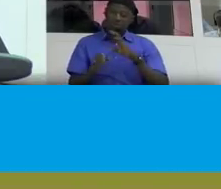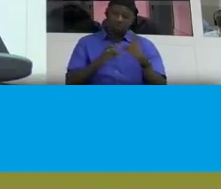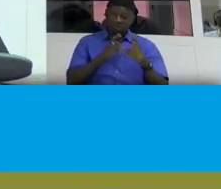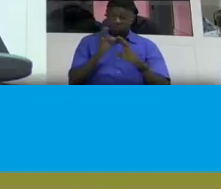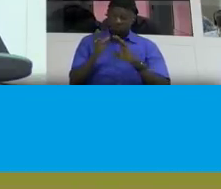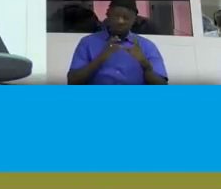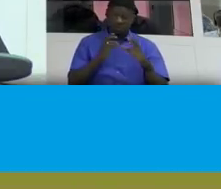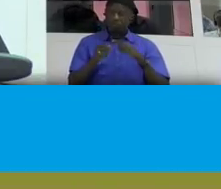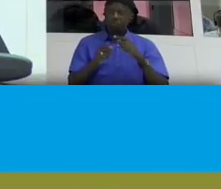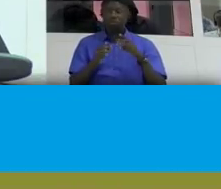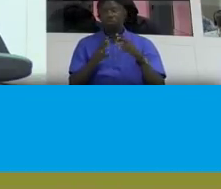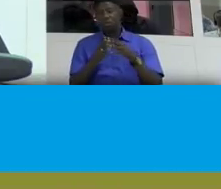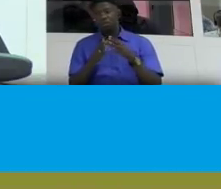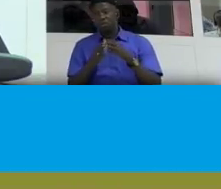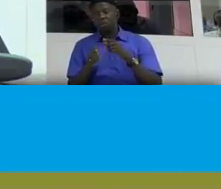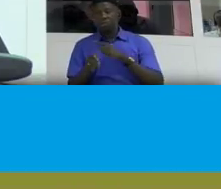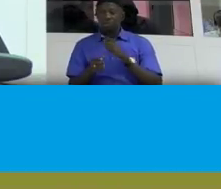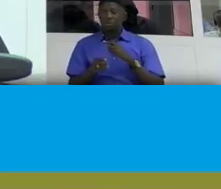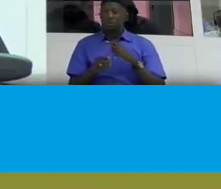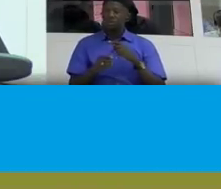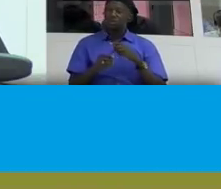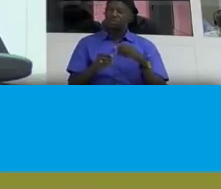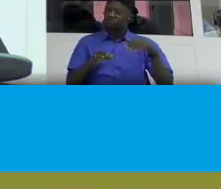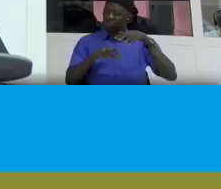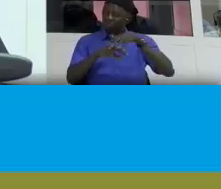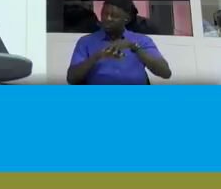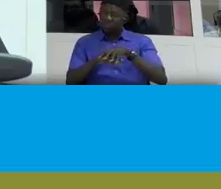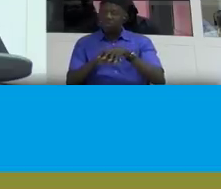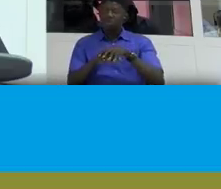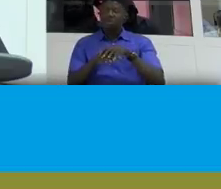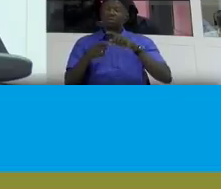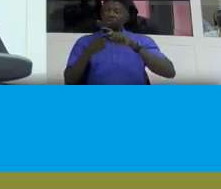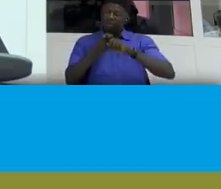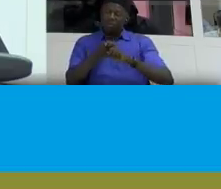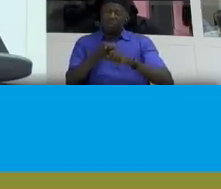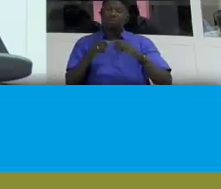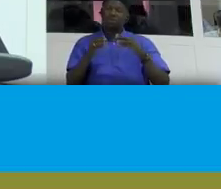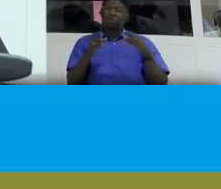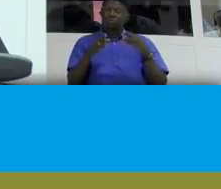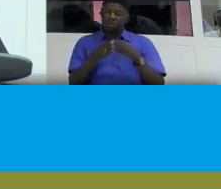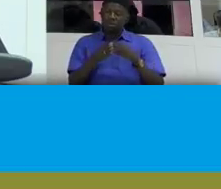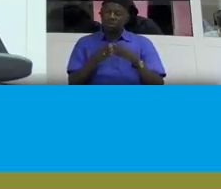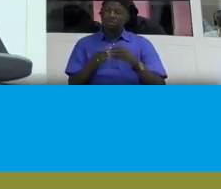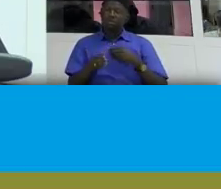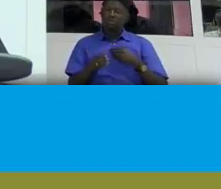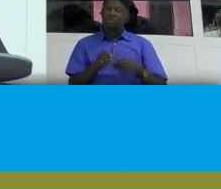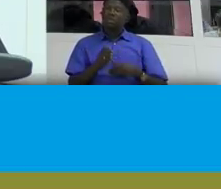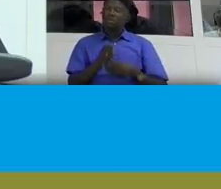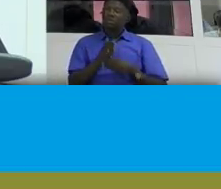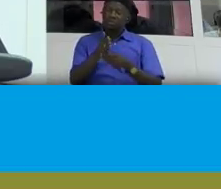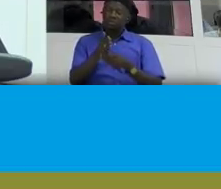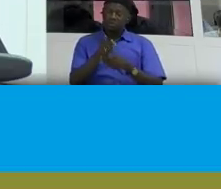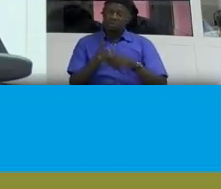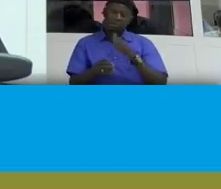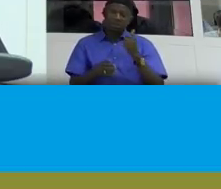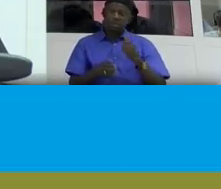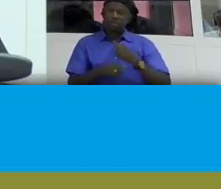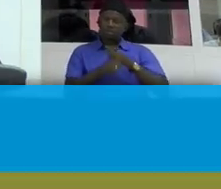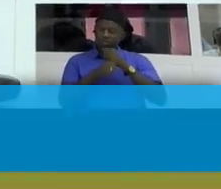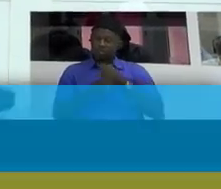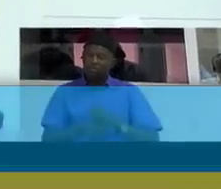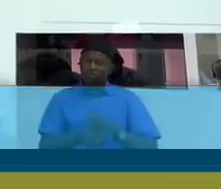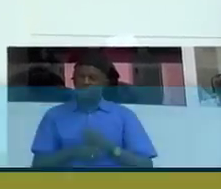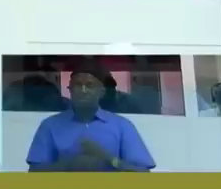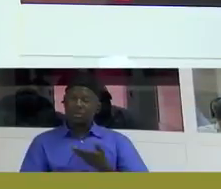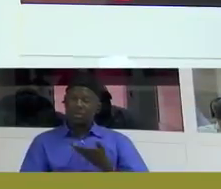together. The imam and the bishop having meal together, meeting at functions together.